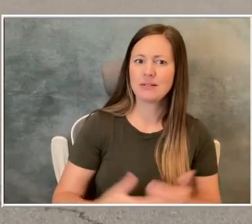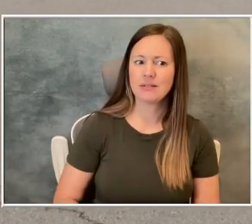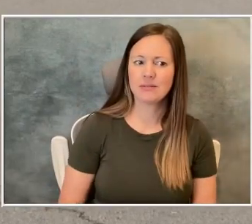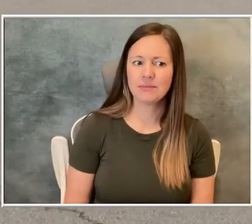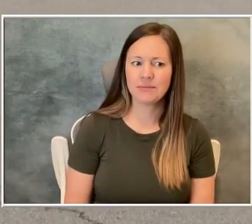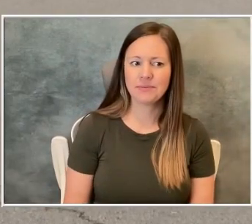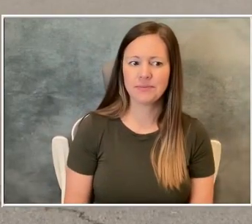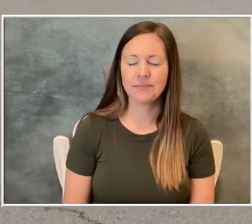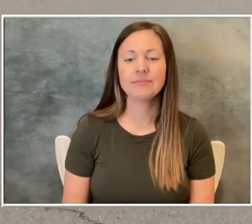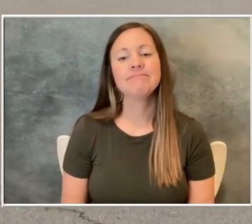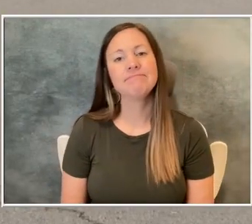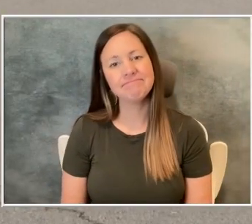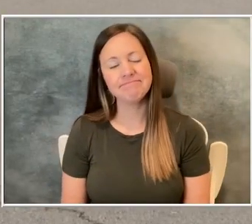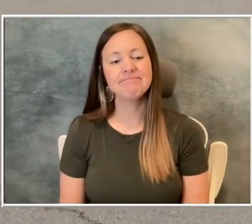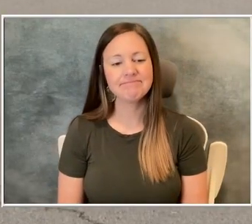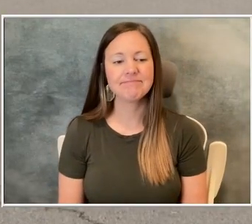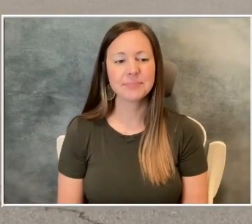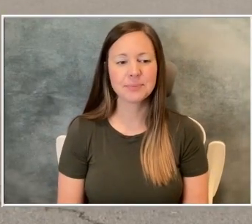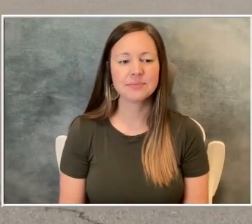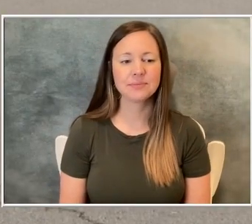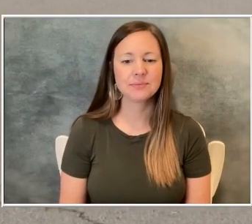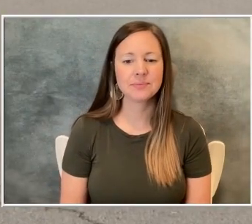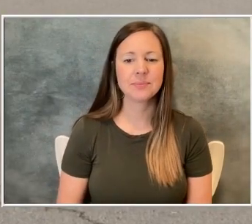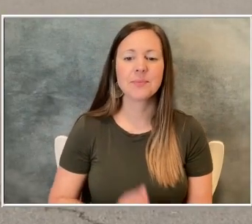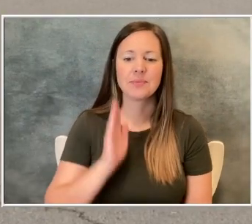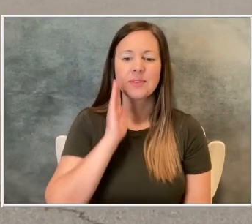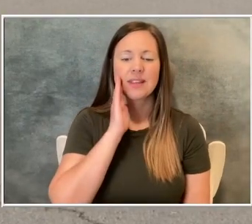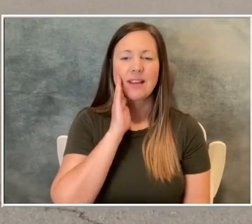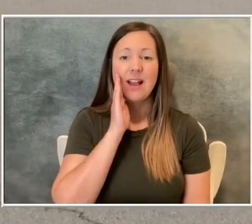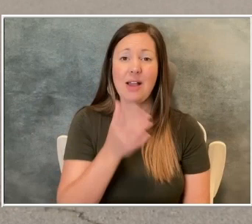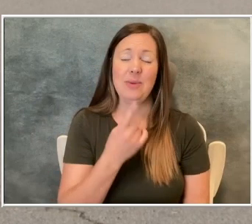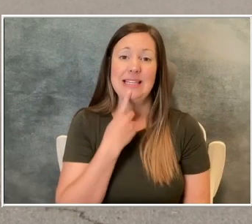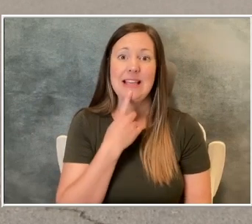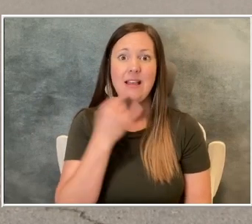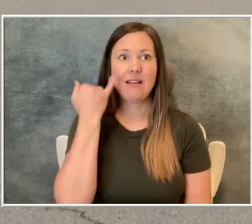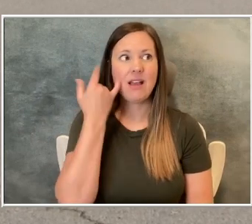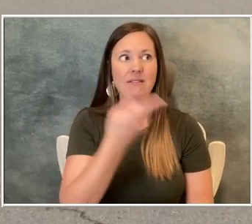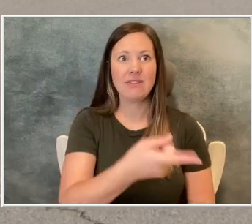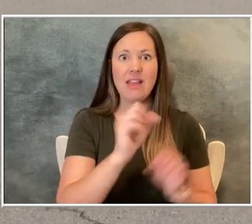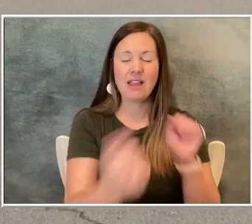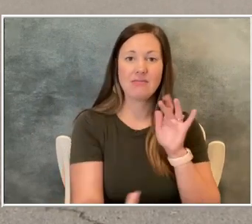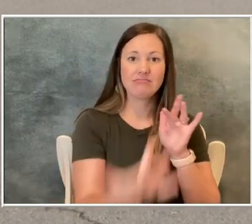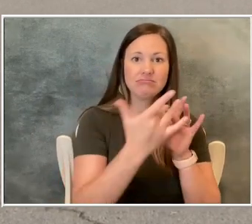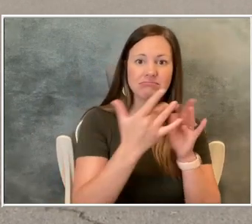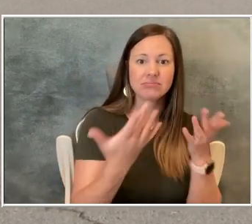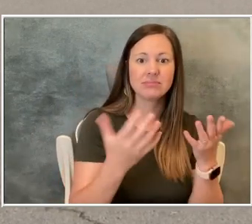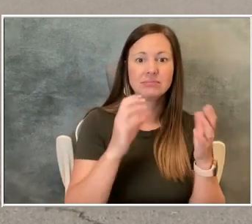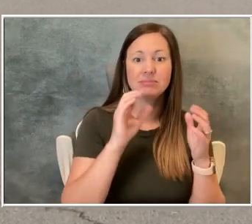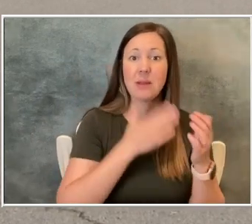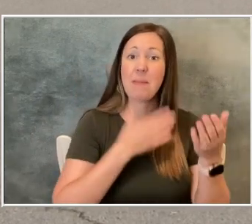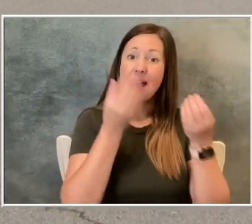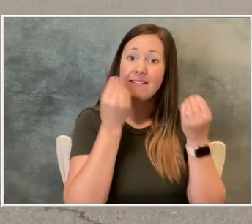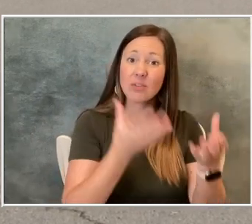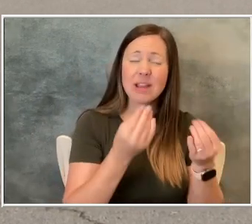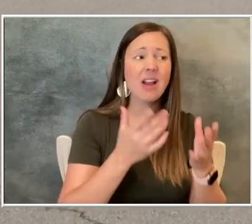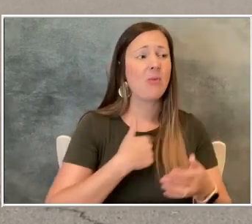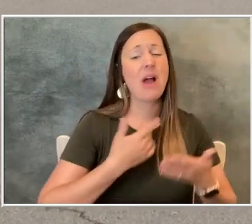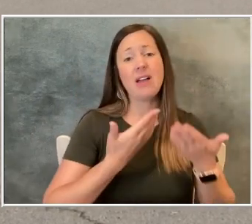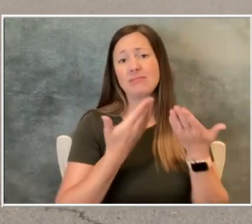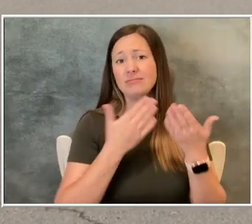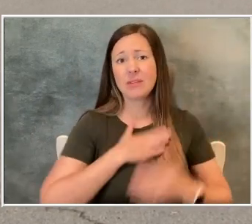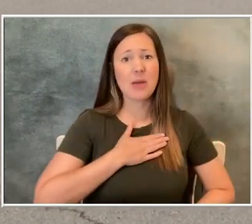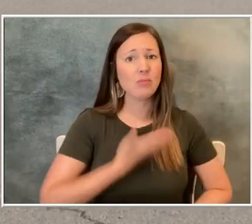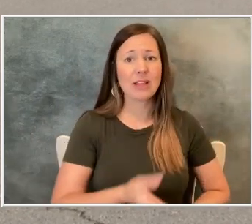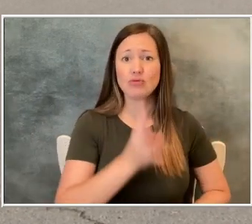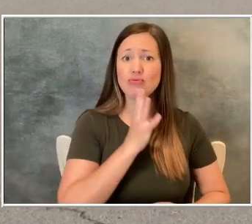Yeah, I would just say, you know, if they can reach out to me, if we can put my information out there, I would talk to anybody here in the city or